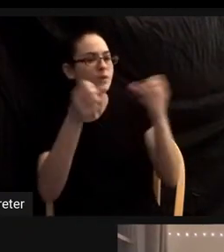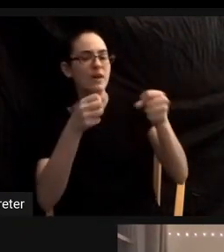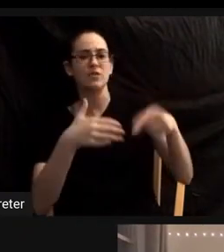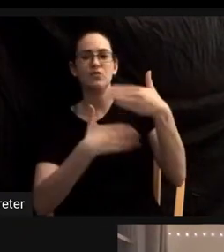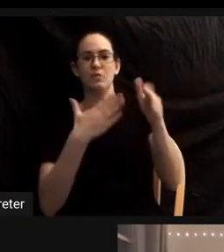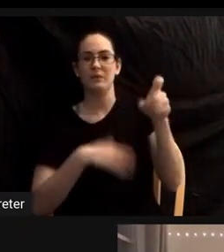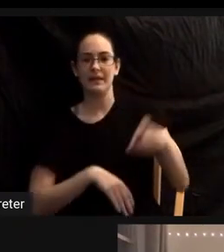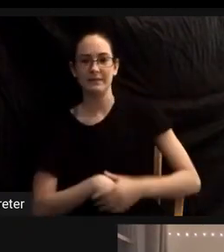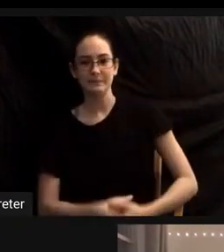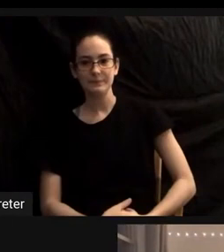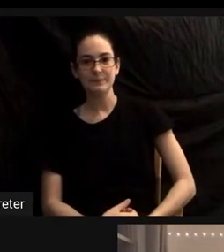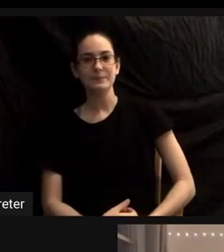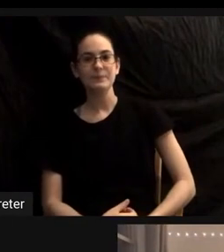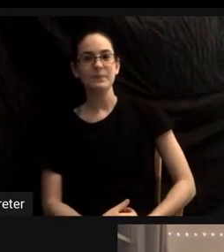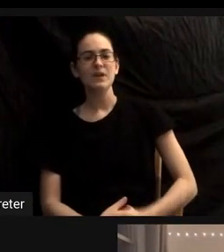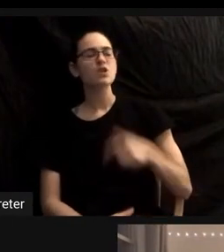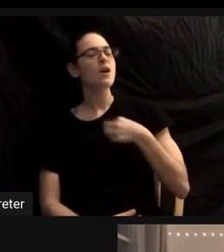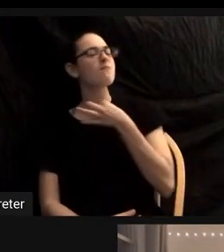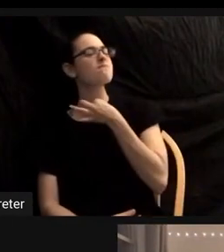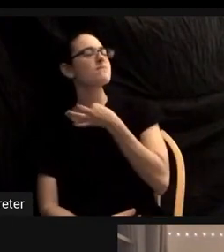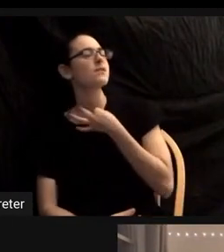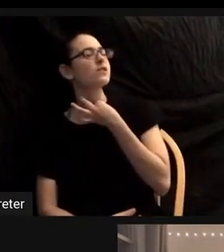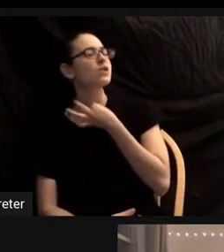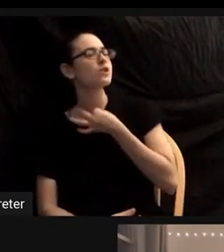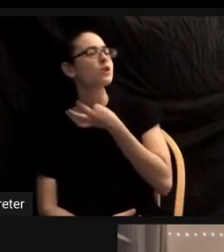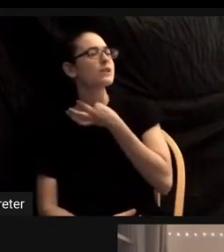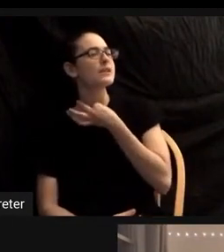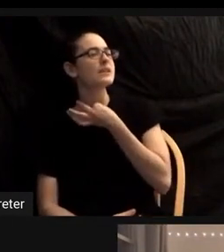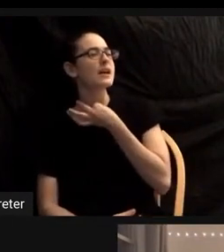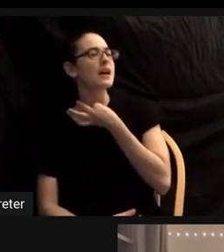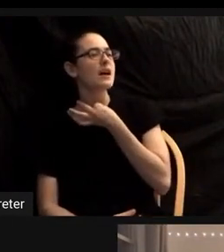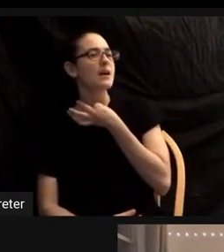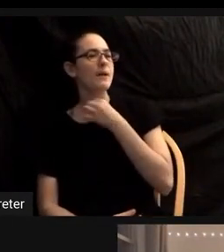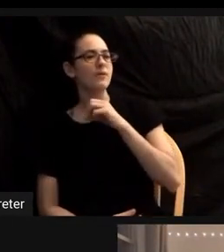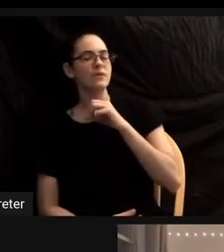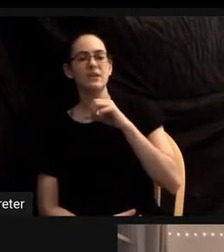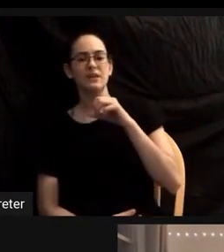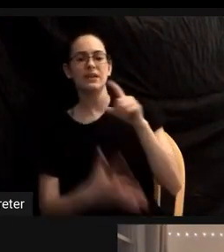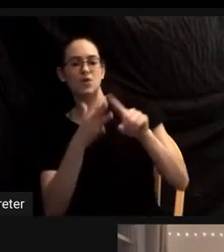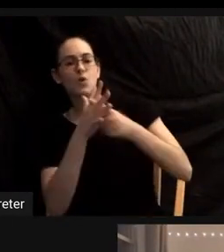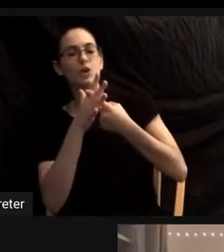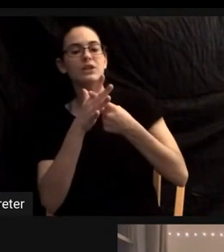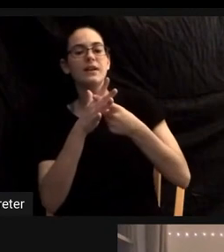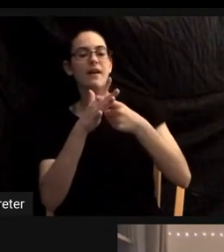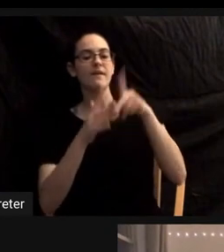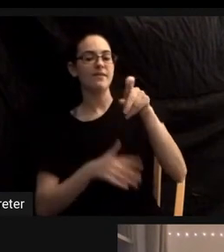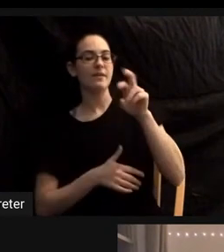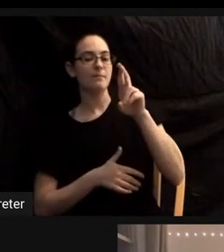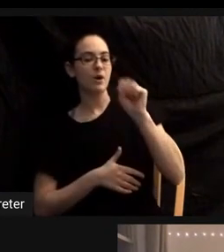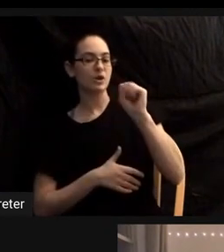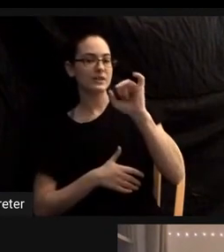I am curious about the origins, or the superhero origin story of the Parsnip Ship. How did it become